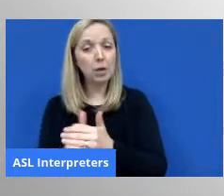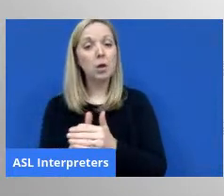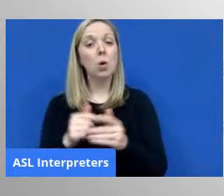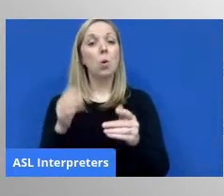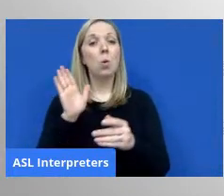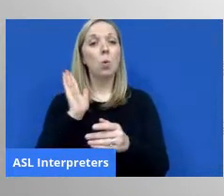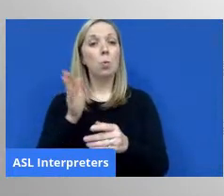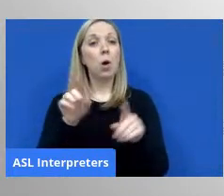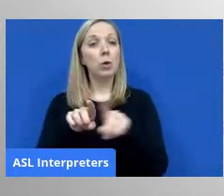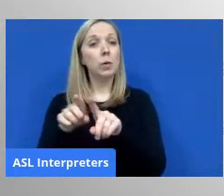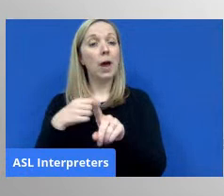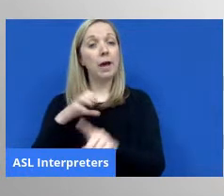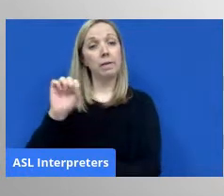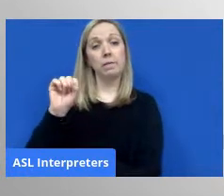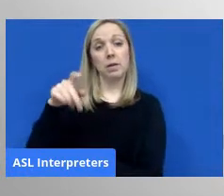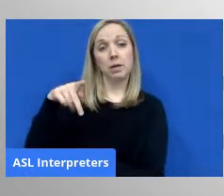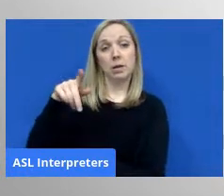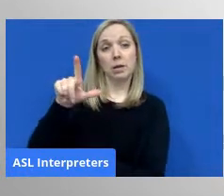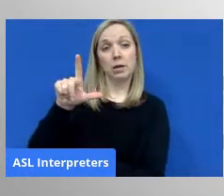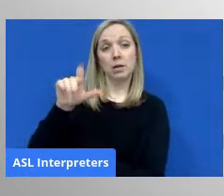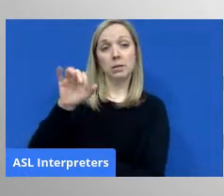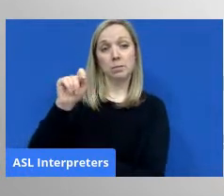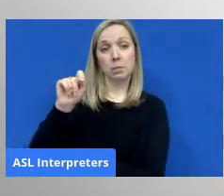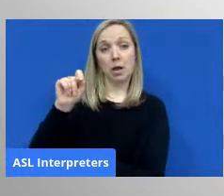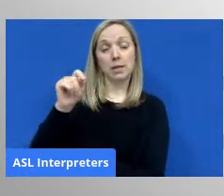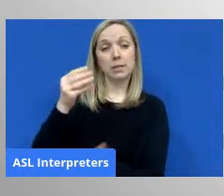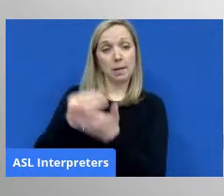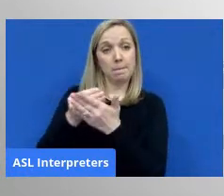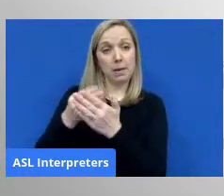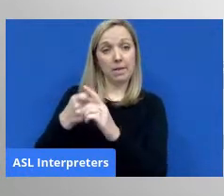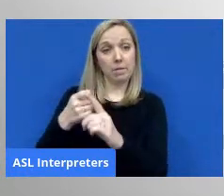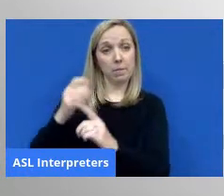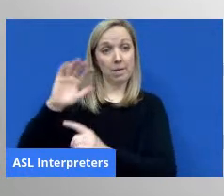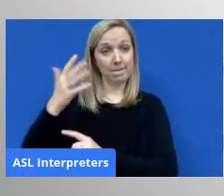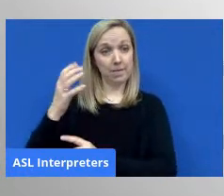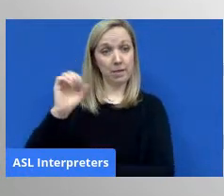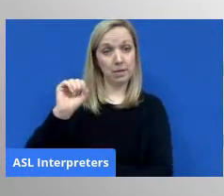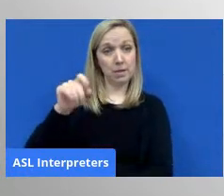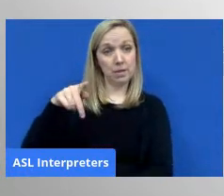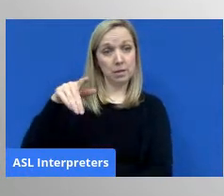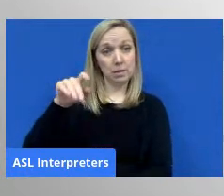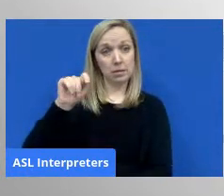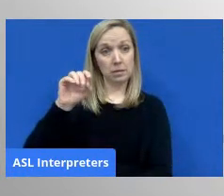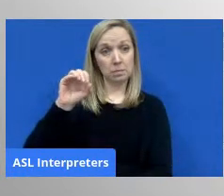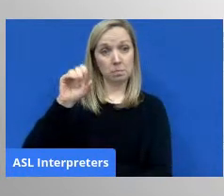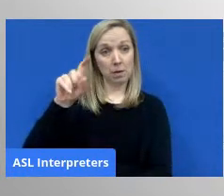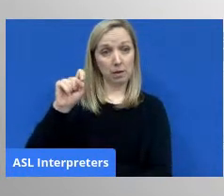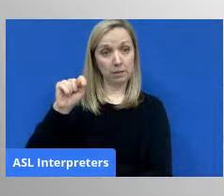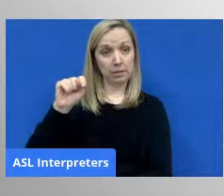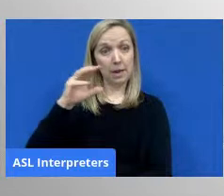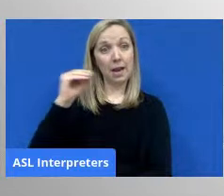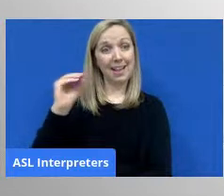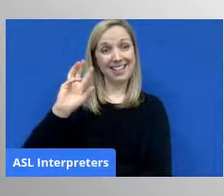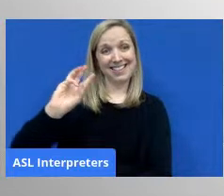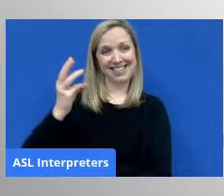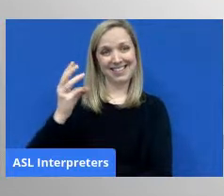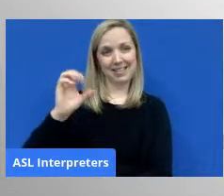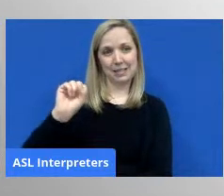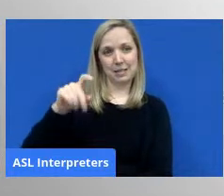on the approval of SPLOST 6, and we'll take about $20 million from SPLOST 6 to do the Clark Middle new